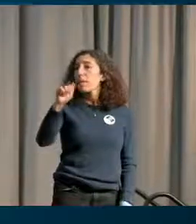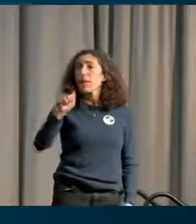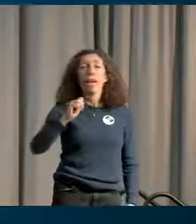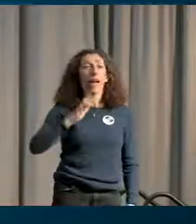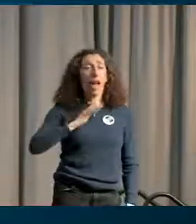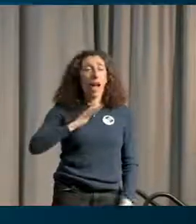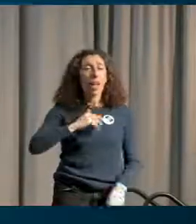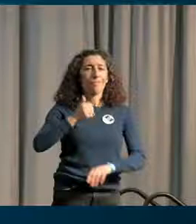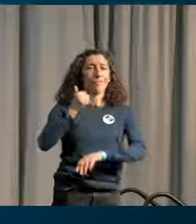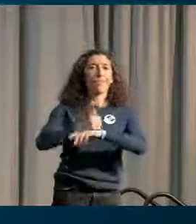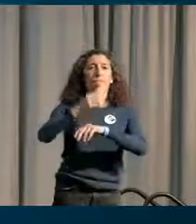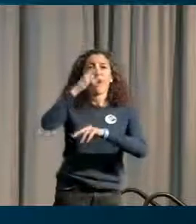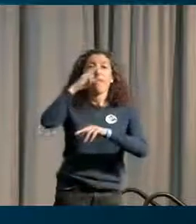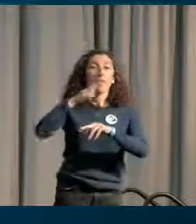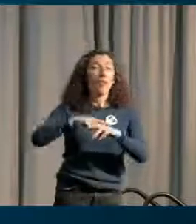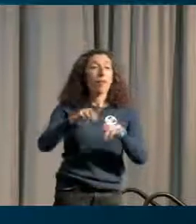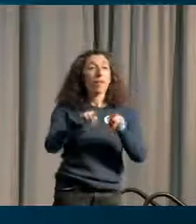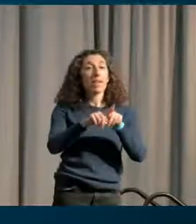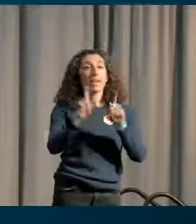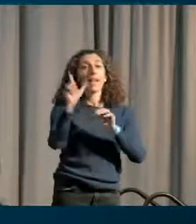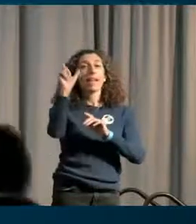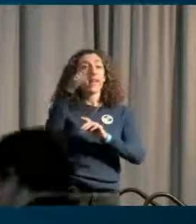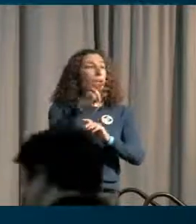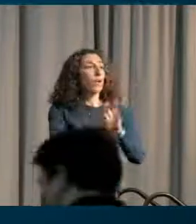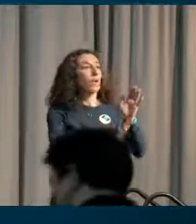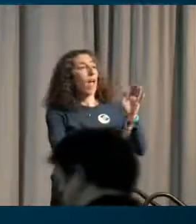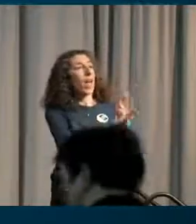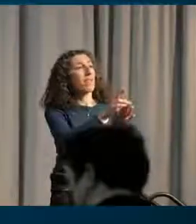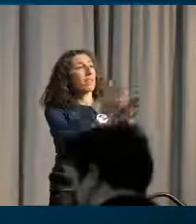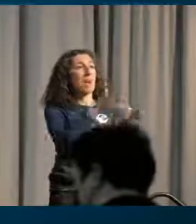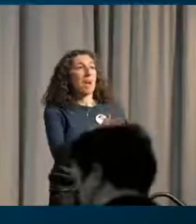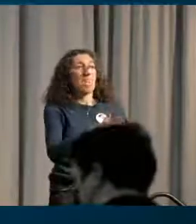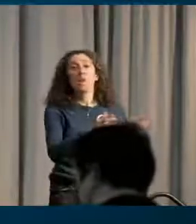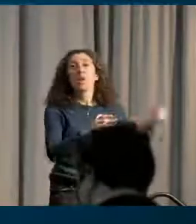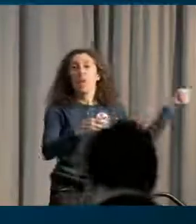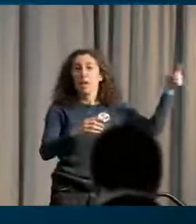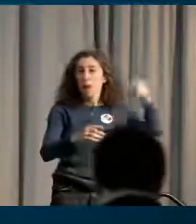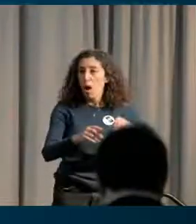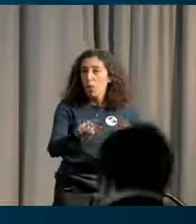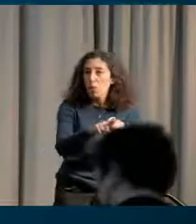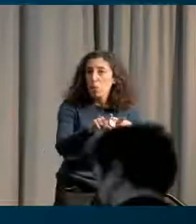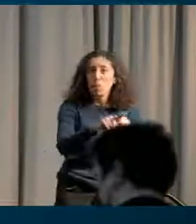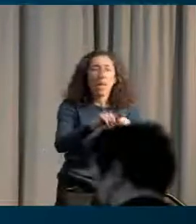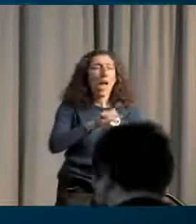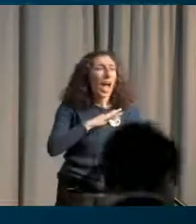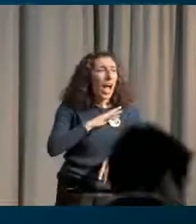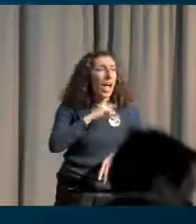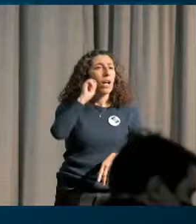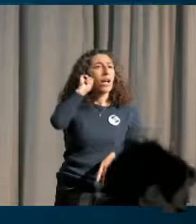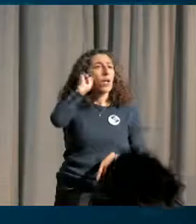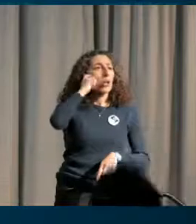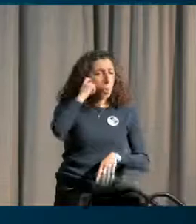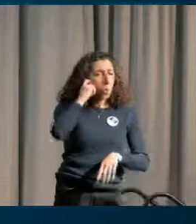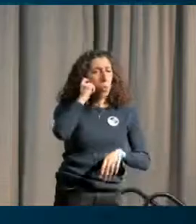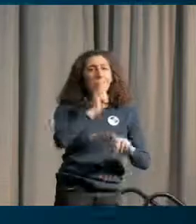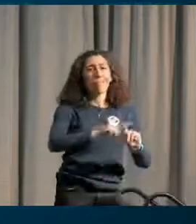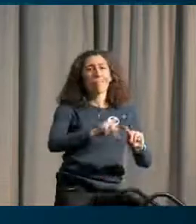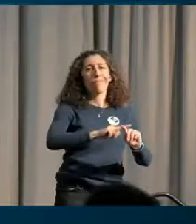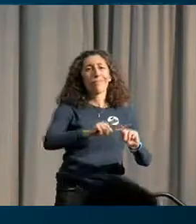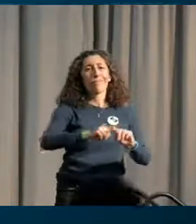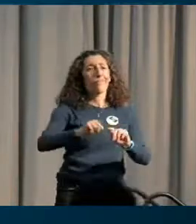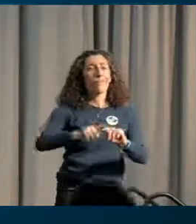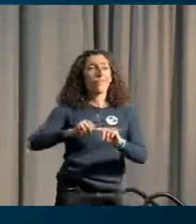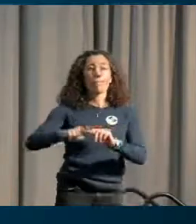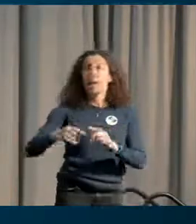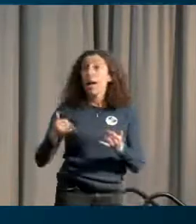also an astronaut coming to talk to us later today as well. So all of this and so much more. But to start us off here, everyone,